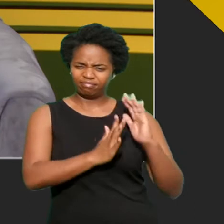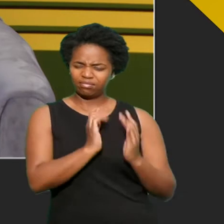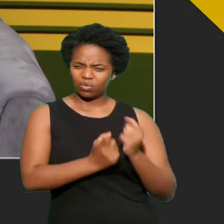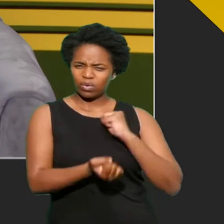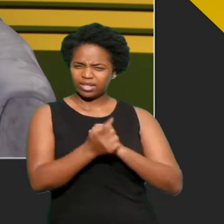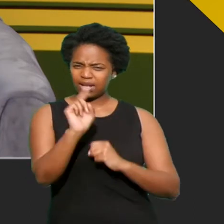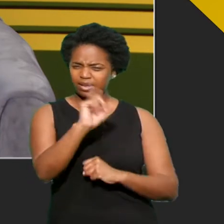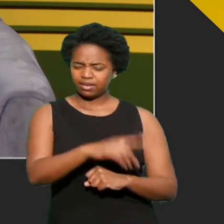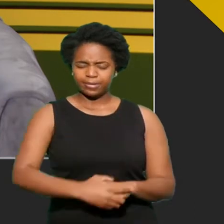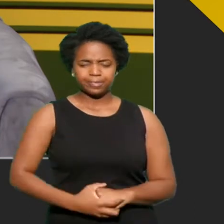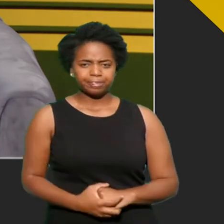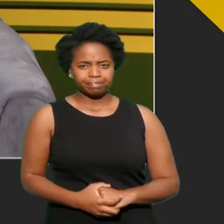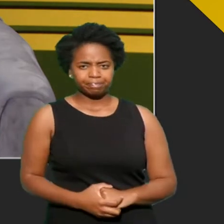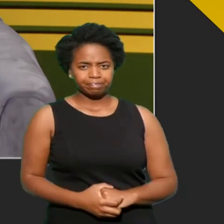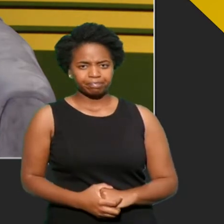actually happened?